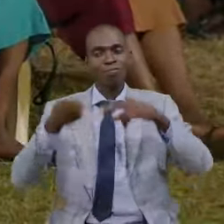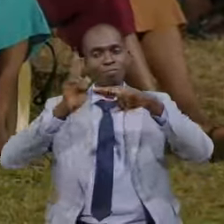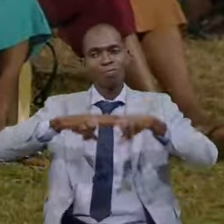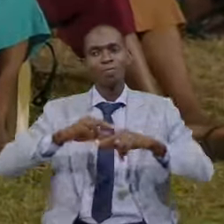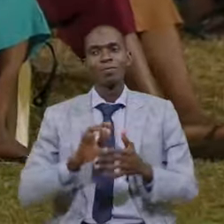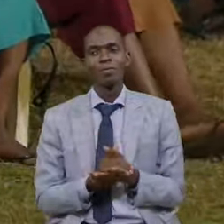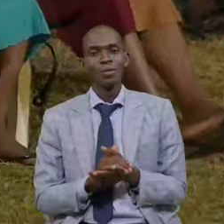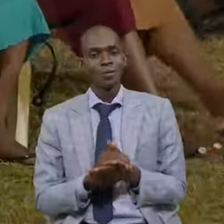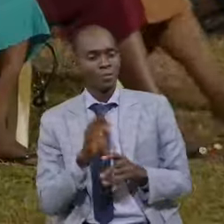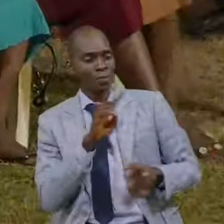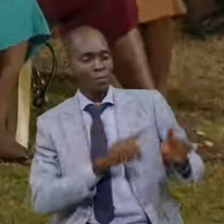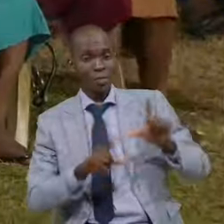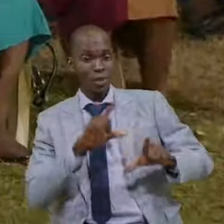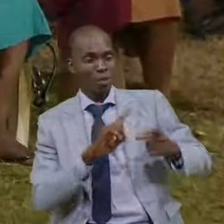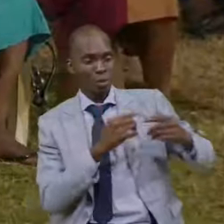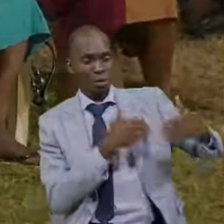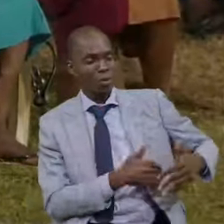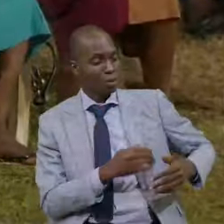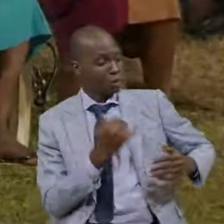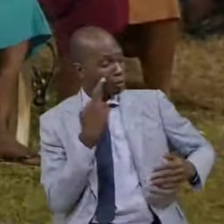person beside you and say, that promotion is for me.